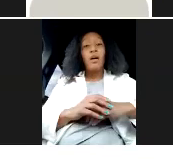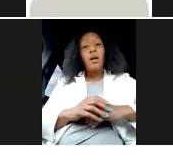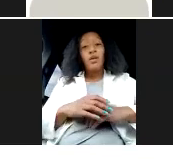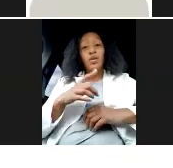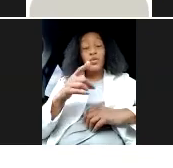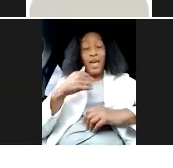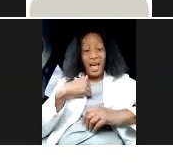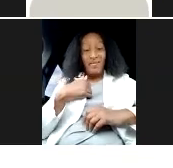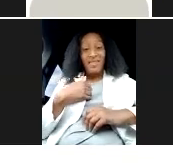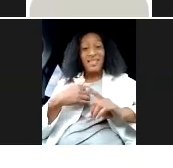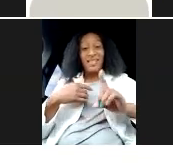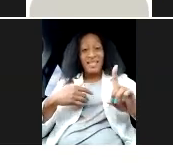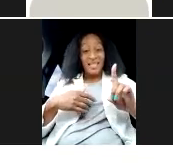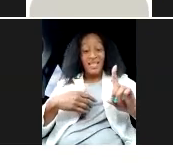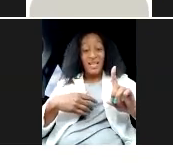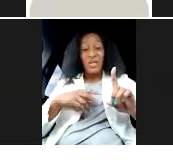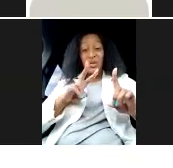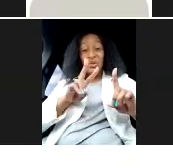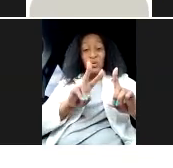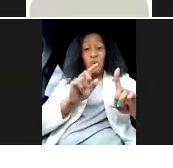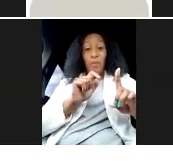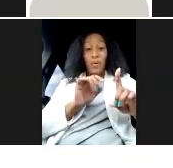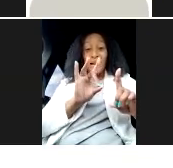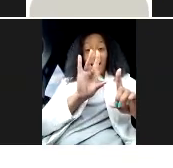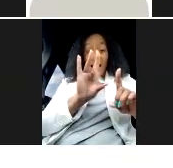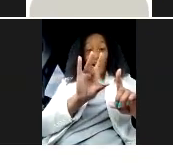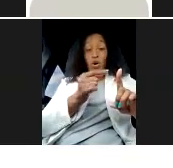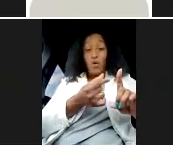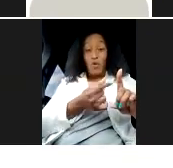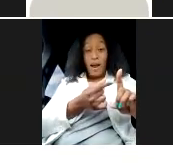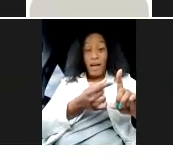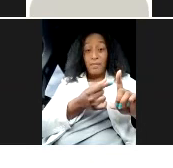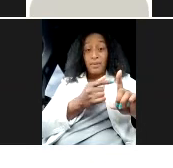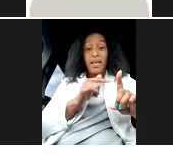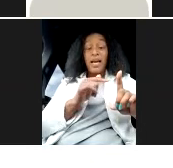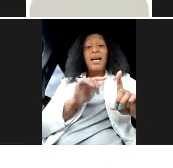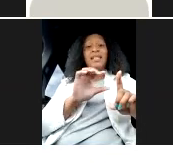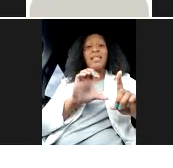grams per centimeter cube, times 27,000 centimeters cube.